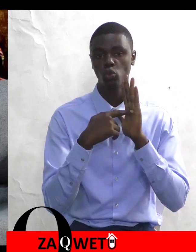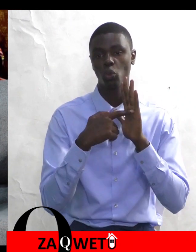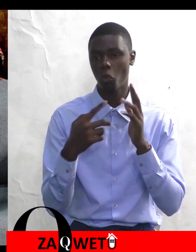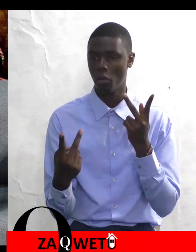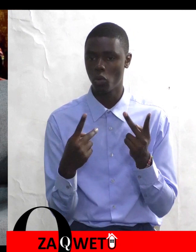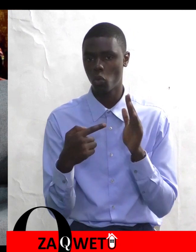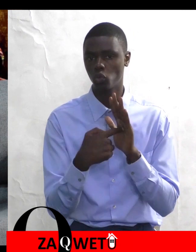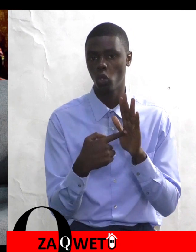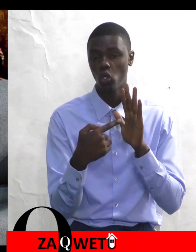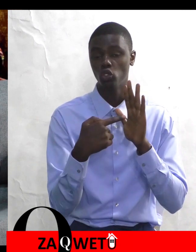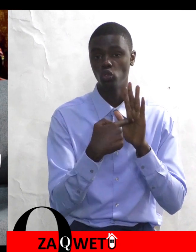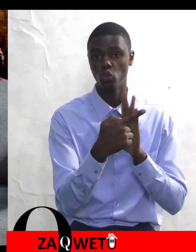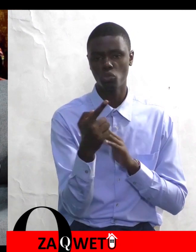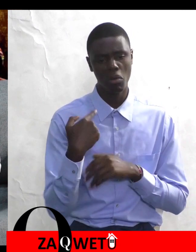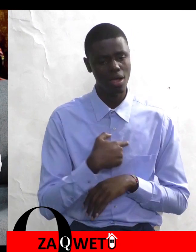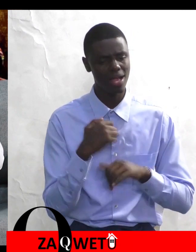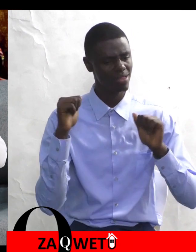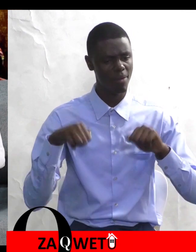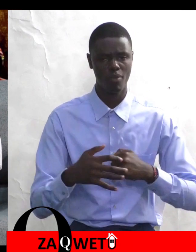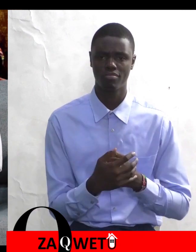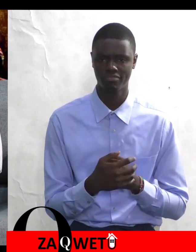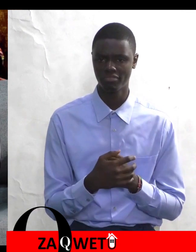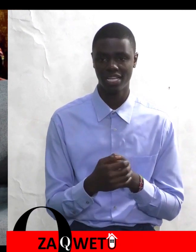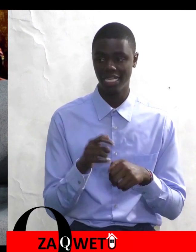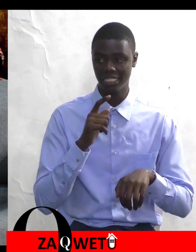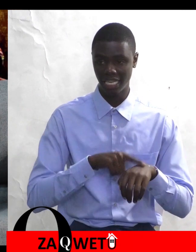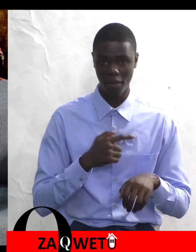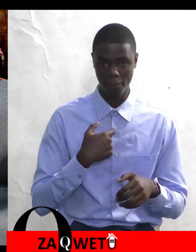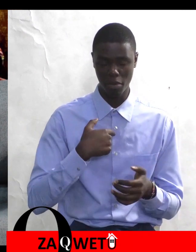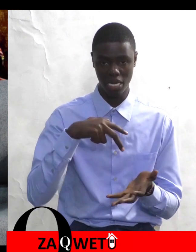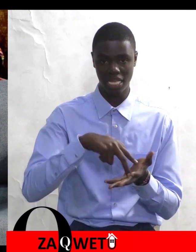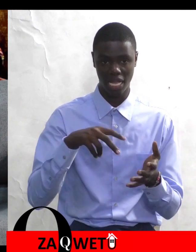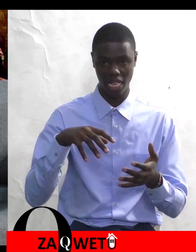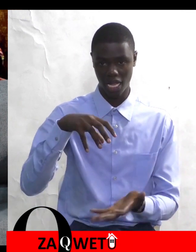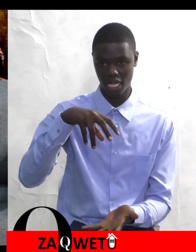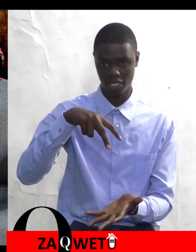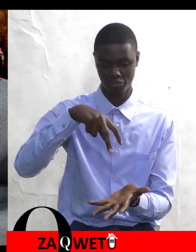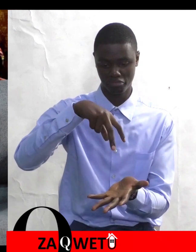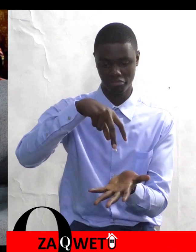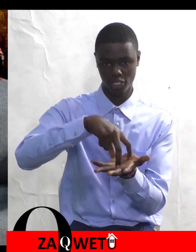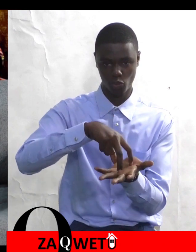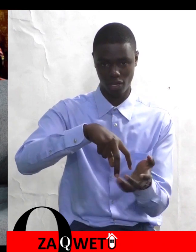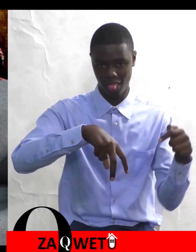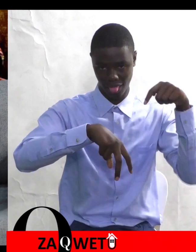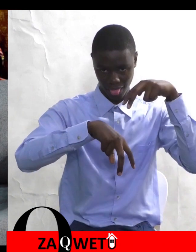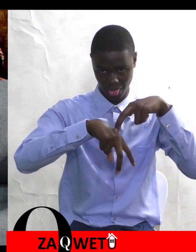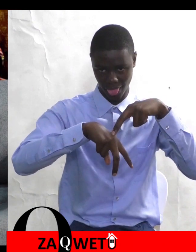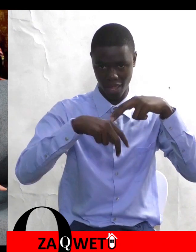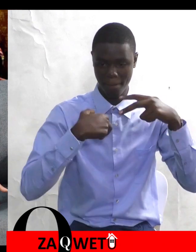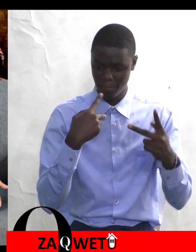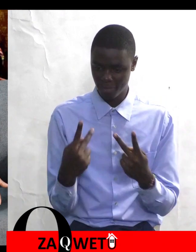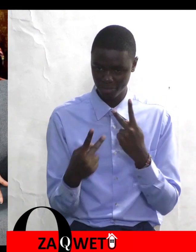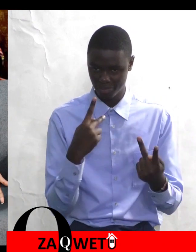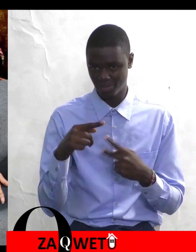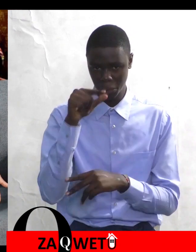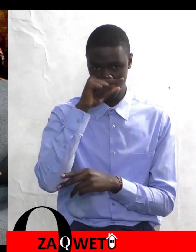do even other shows. Tuafanya cook shows. Yani show you we are able. Yeah, we are able. Nikikanyaga stool. Ay, nafiki yo gas na